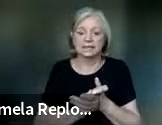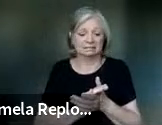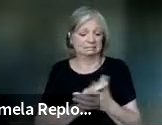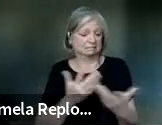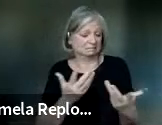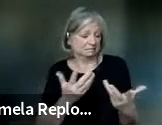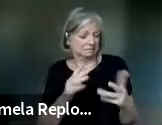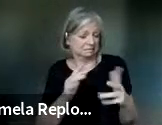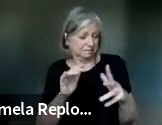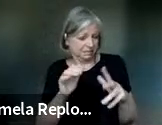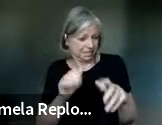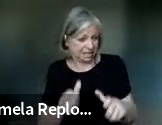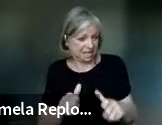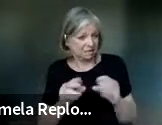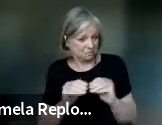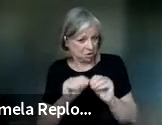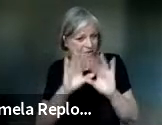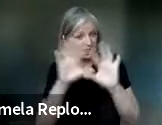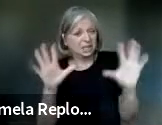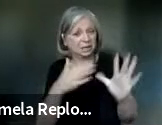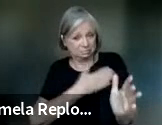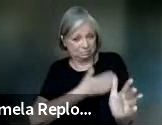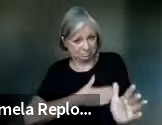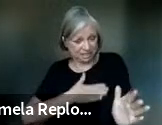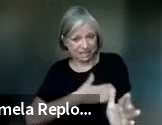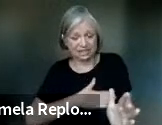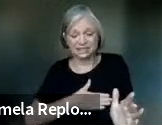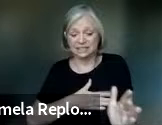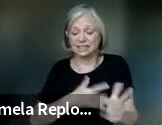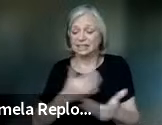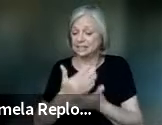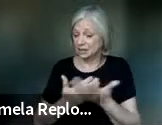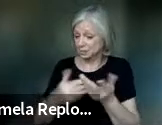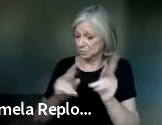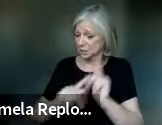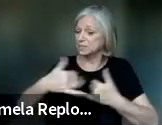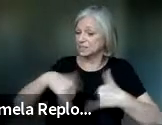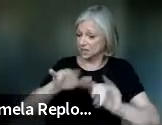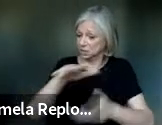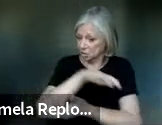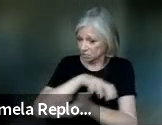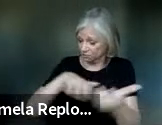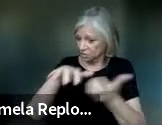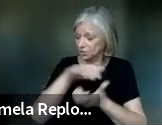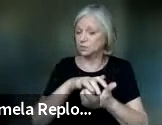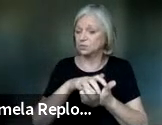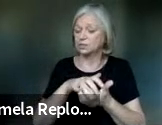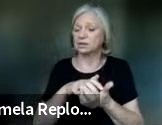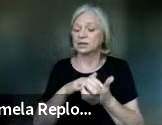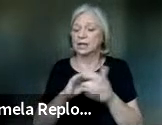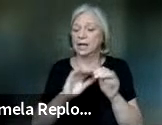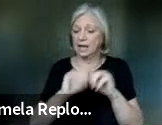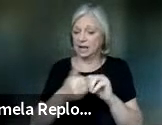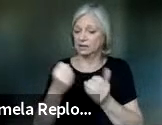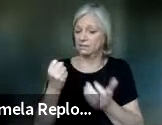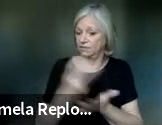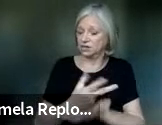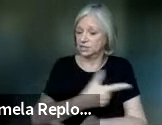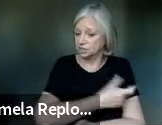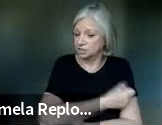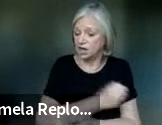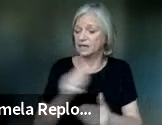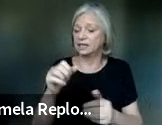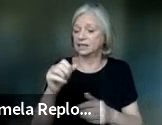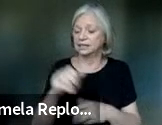words to maybe help clarify people's confusion about an employer confirmation and kind of protocols to keep both employers